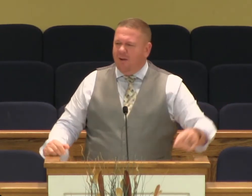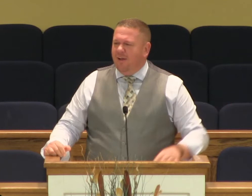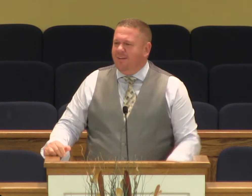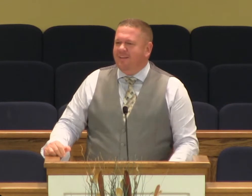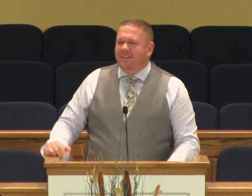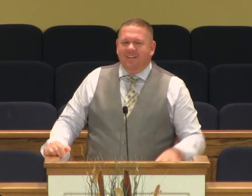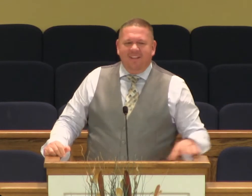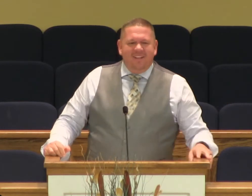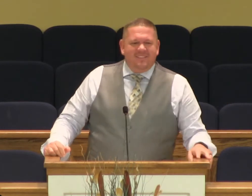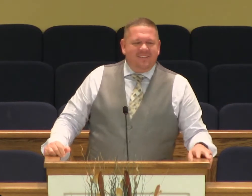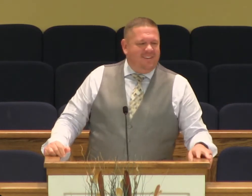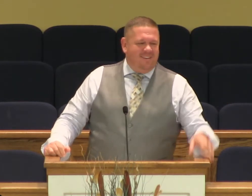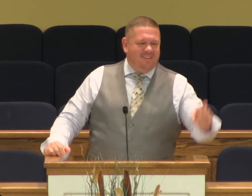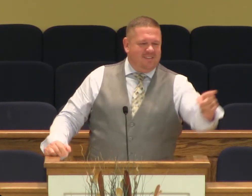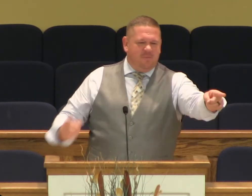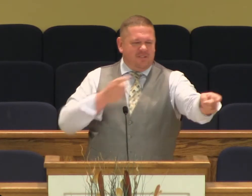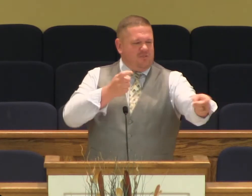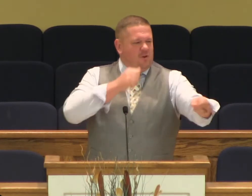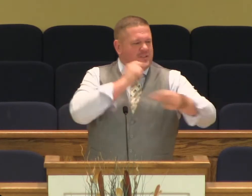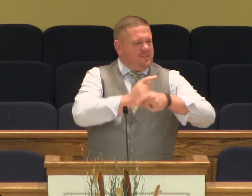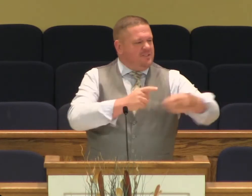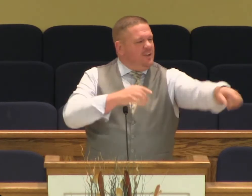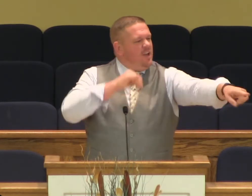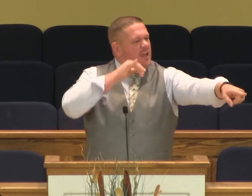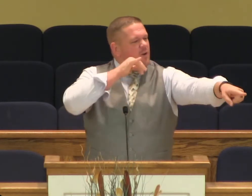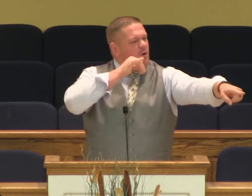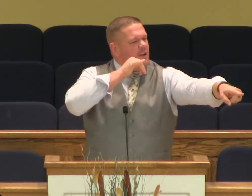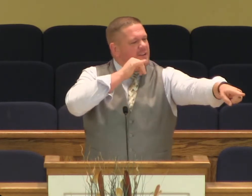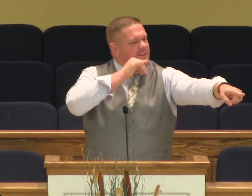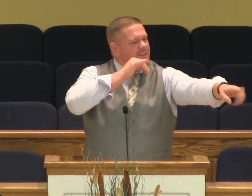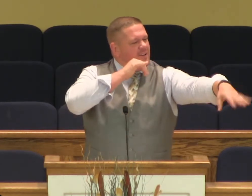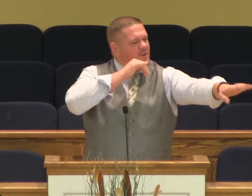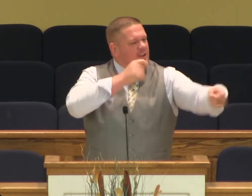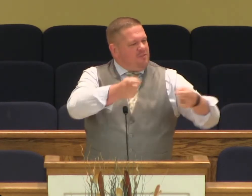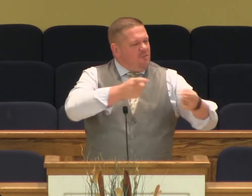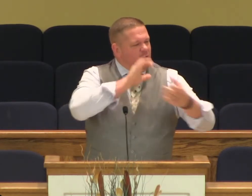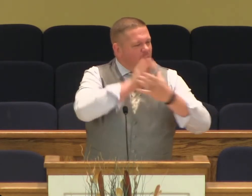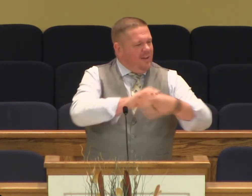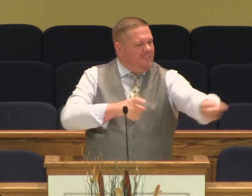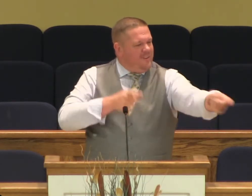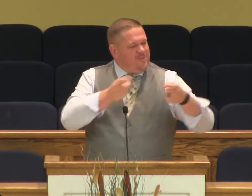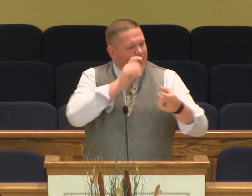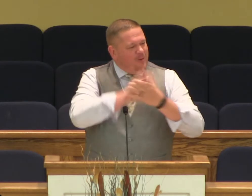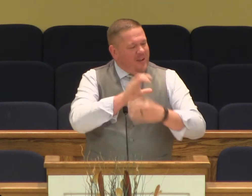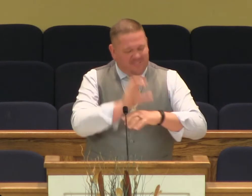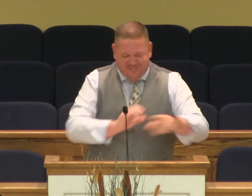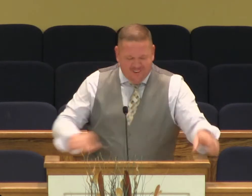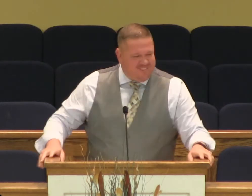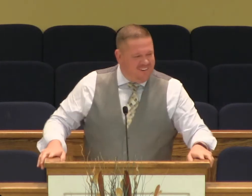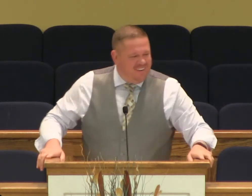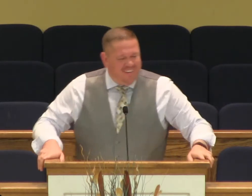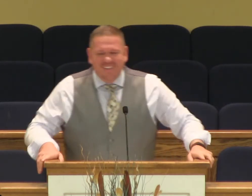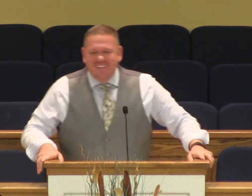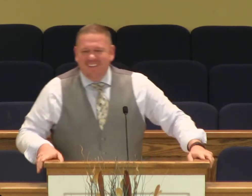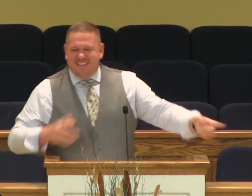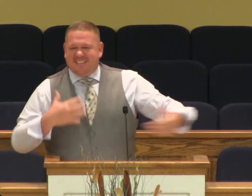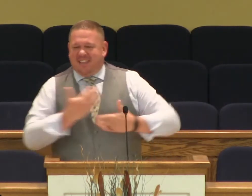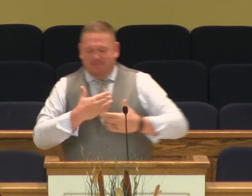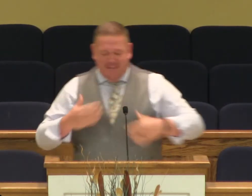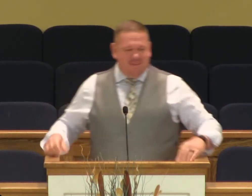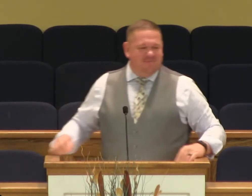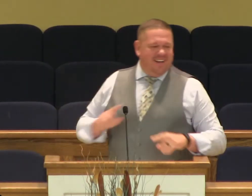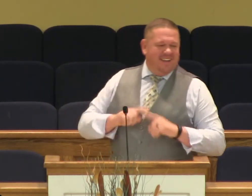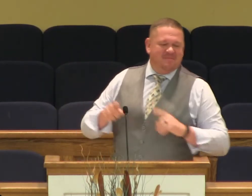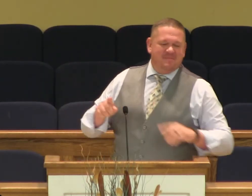right now, all right? See, somebody needs to control that sister. Hey, Jorge, control your wife. Control your wife in church, all right? He's